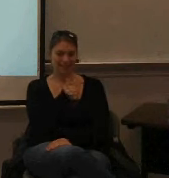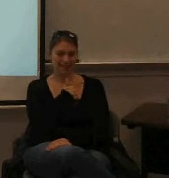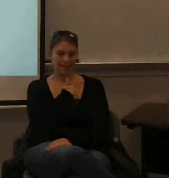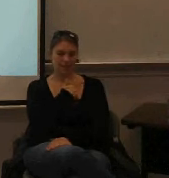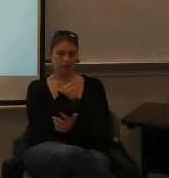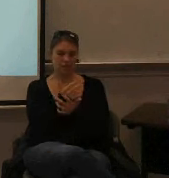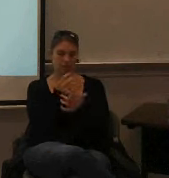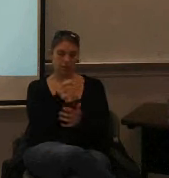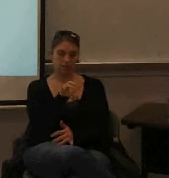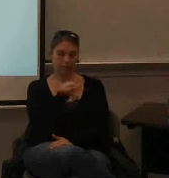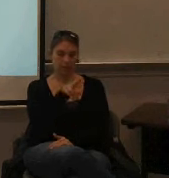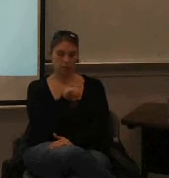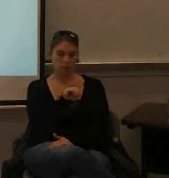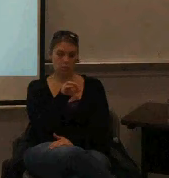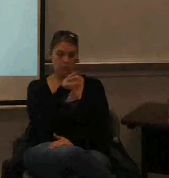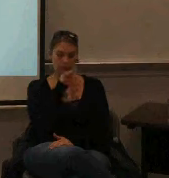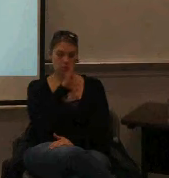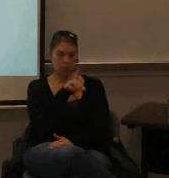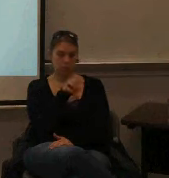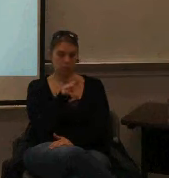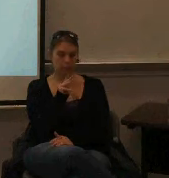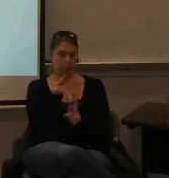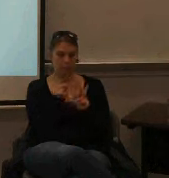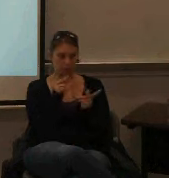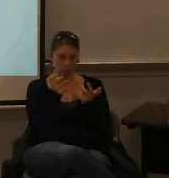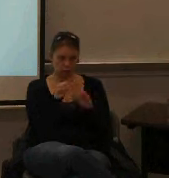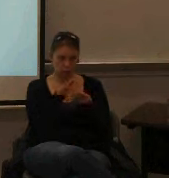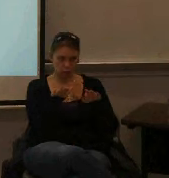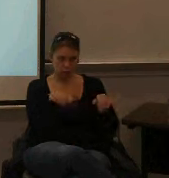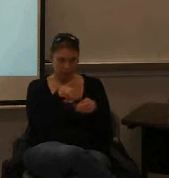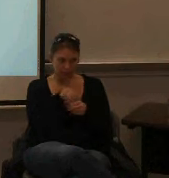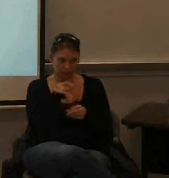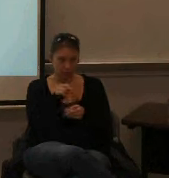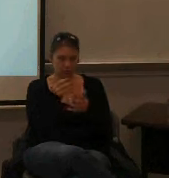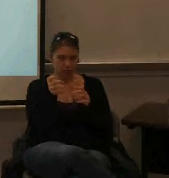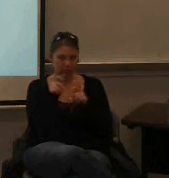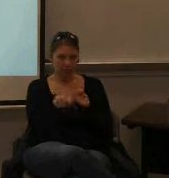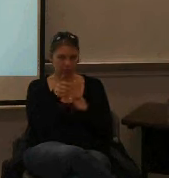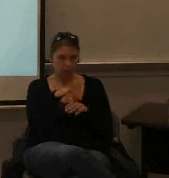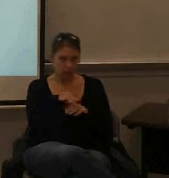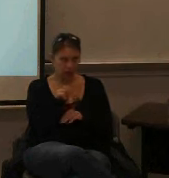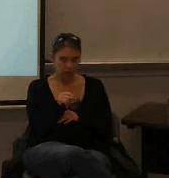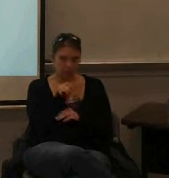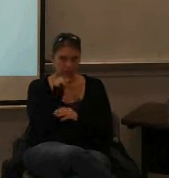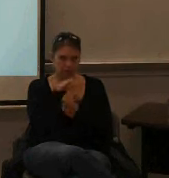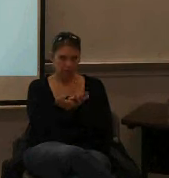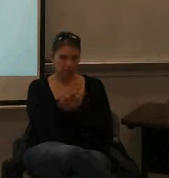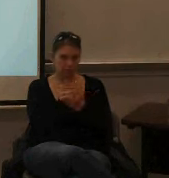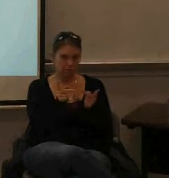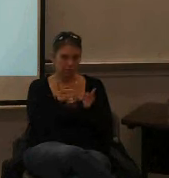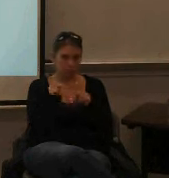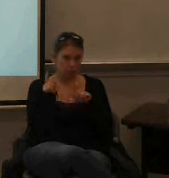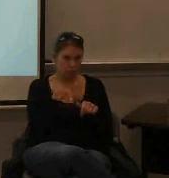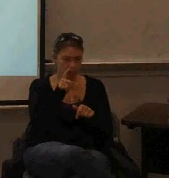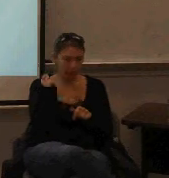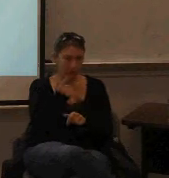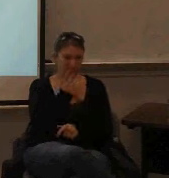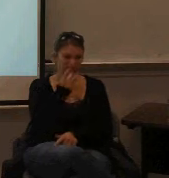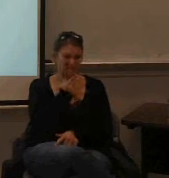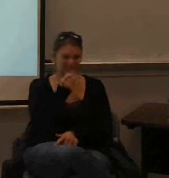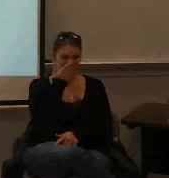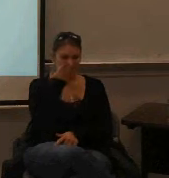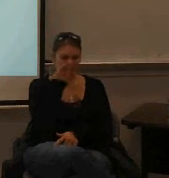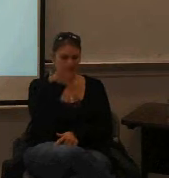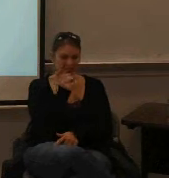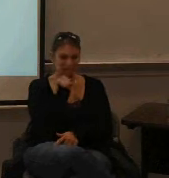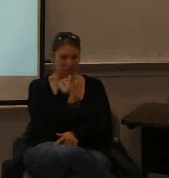intense cyanobacterial blooms, people aren't going to want to swim in it. They're not going to want to fish on it. It's just not a pleasant place to be because of all that taste and odor, and